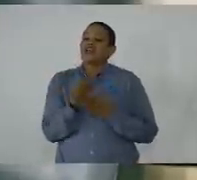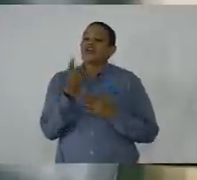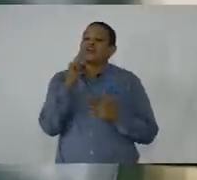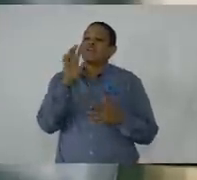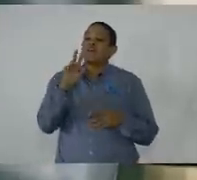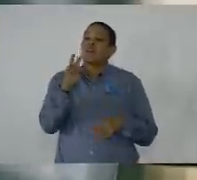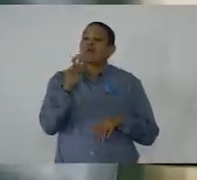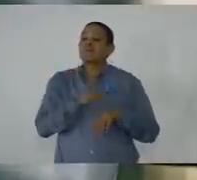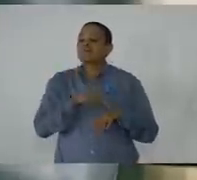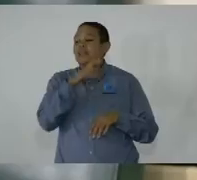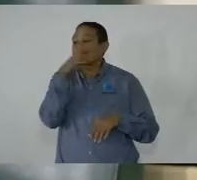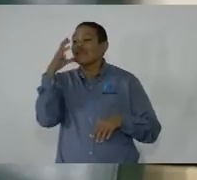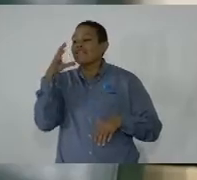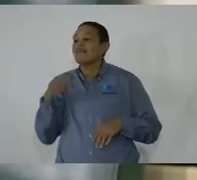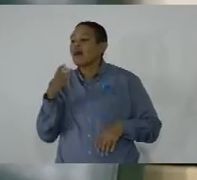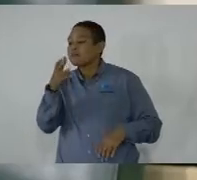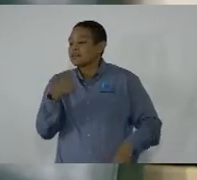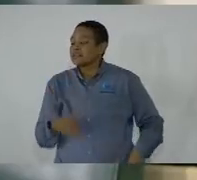potato farmers.